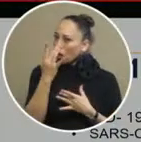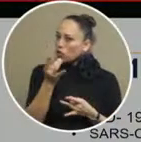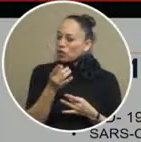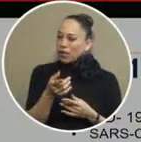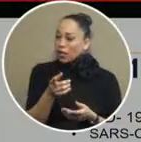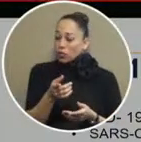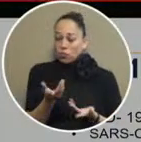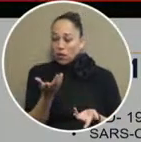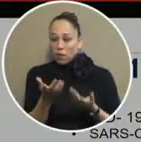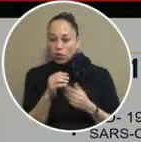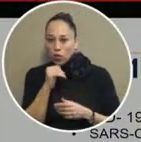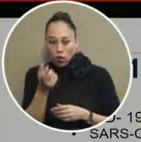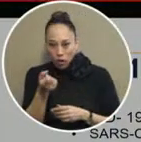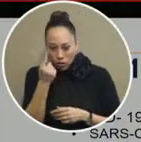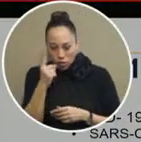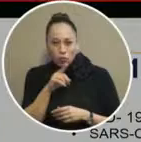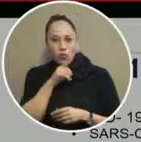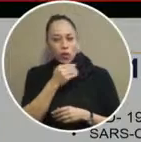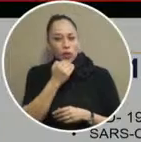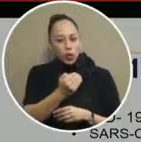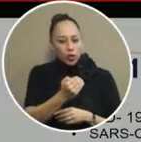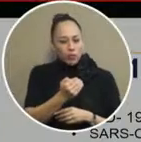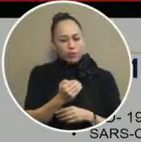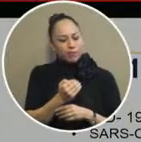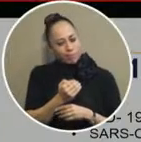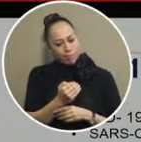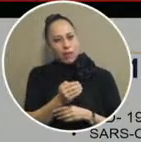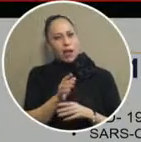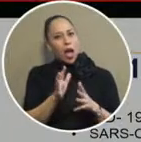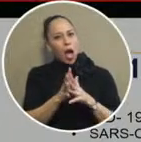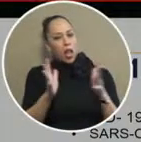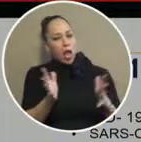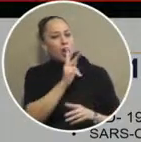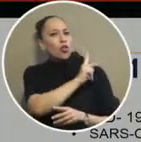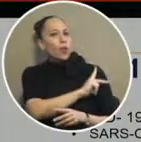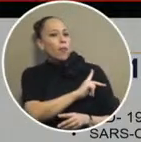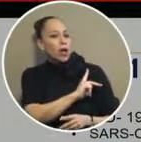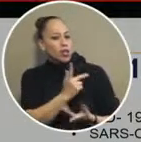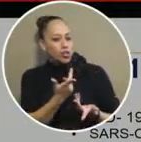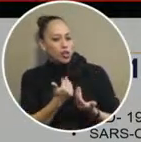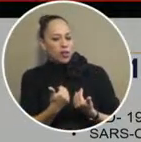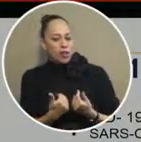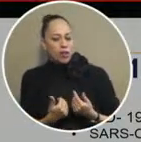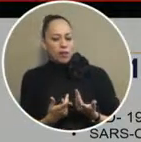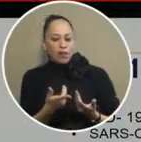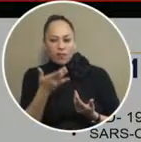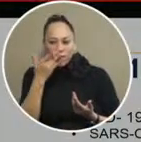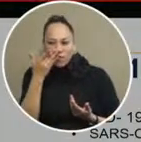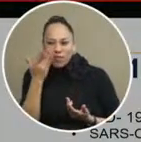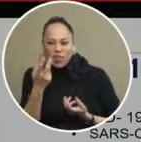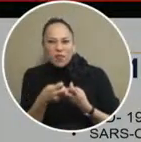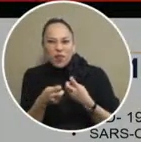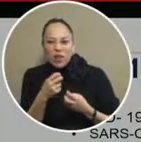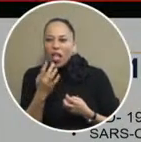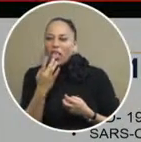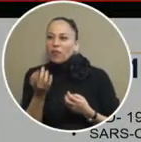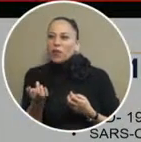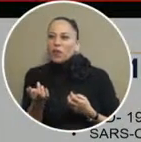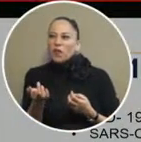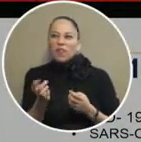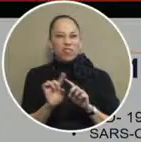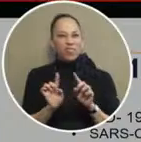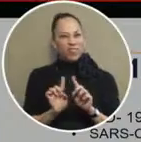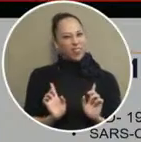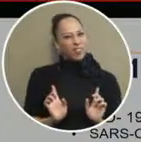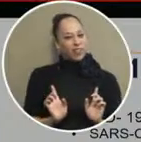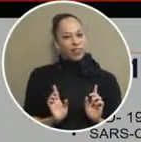to understand very well is that a lot of these patients develop problems with smelling and tasting.